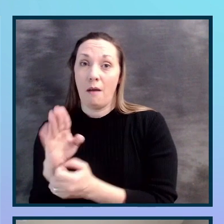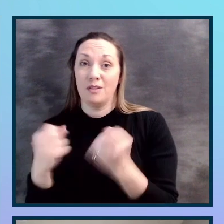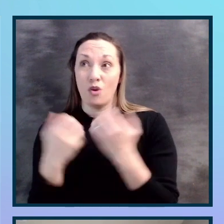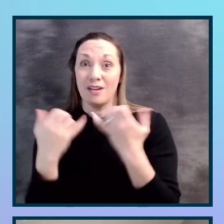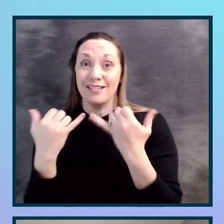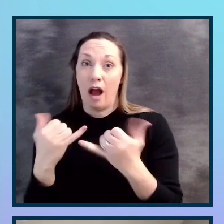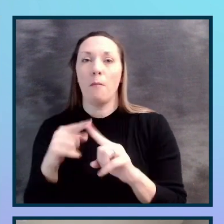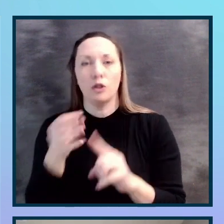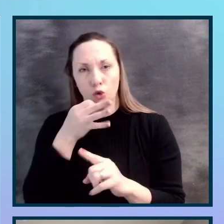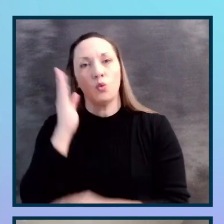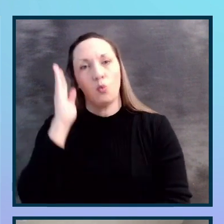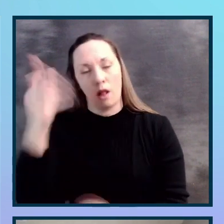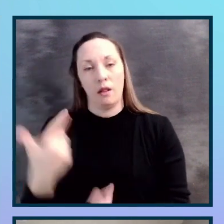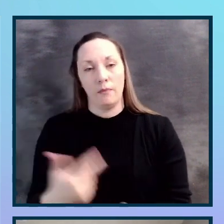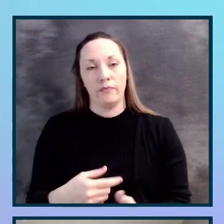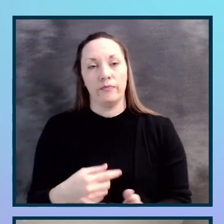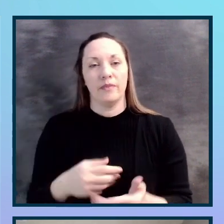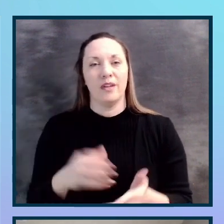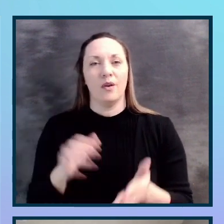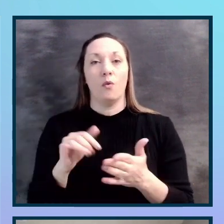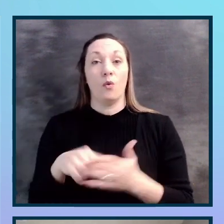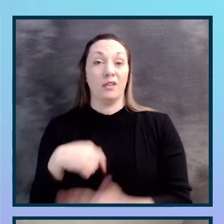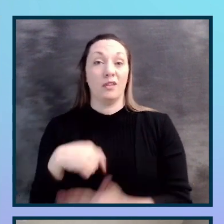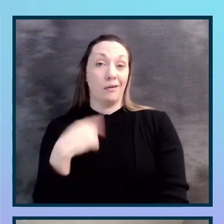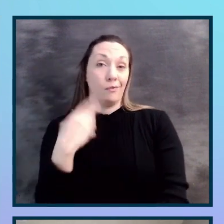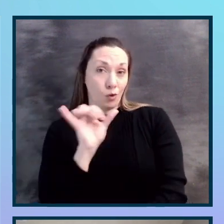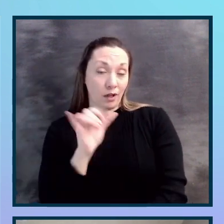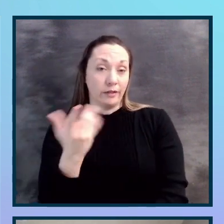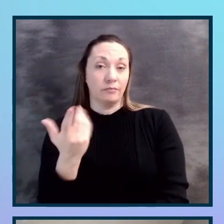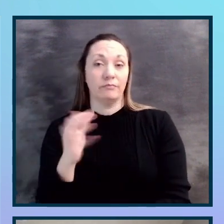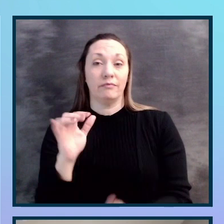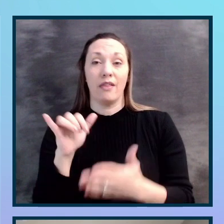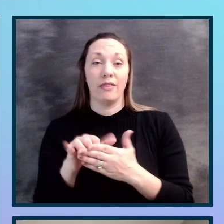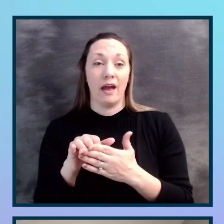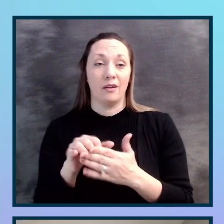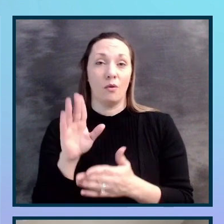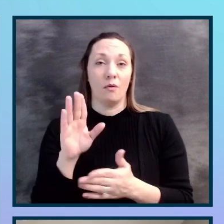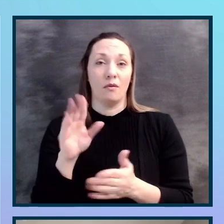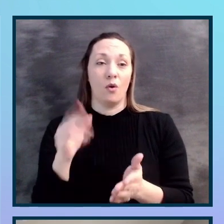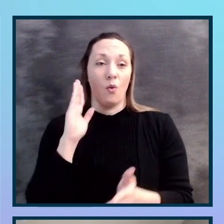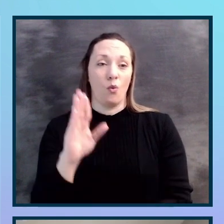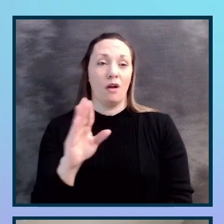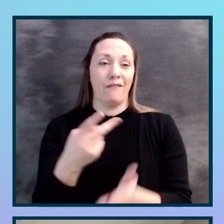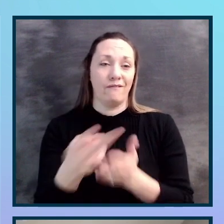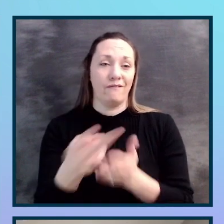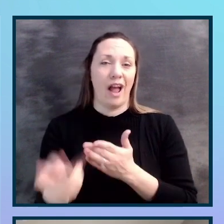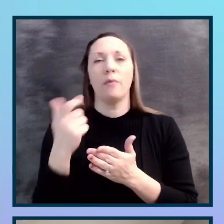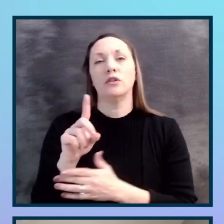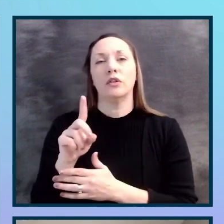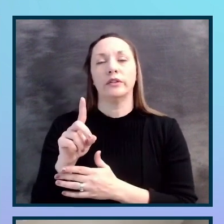soon. What that sneak peek looks like is this build will fail because there is an accessibility issue.